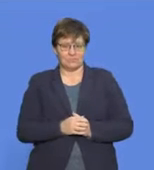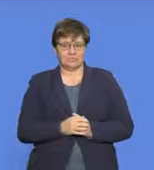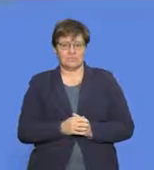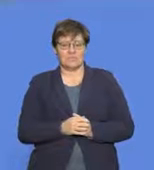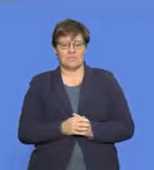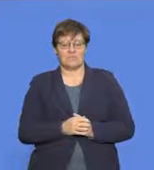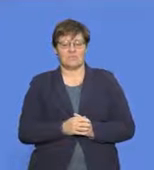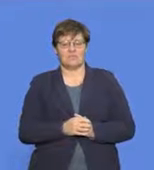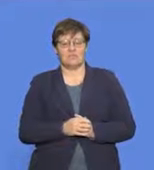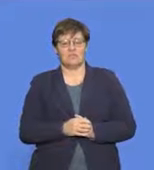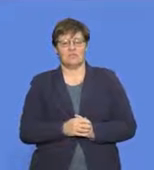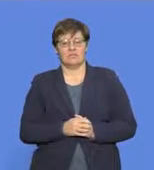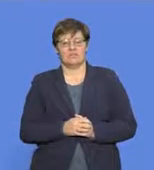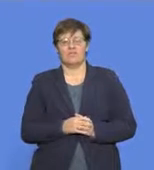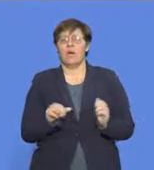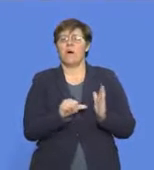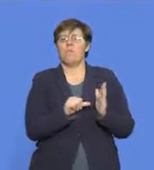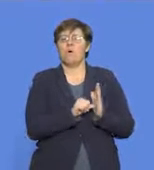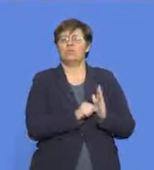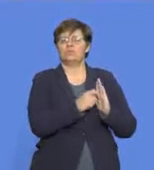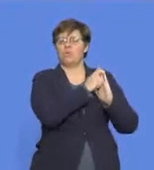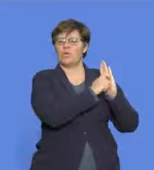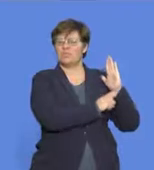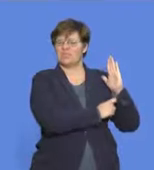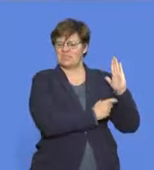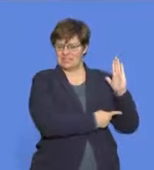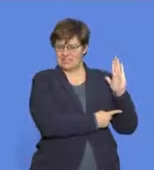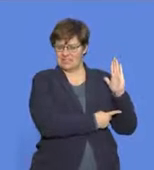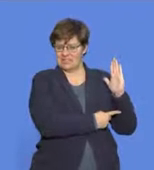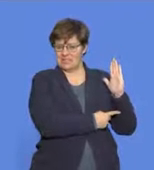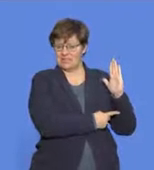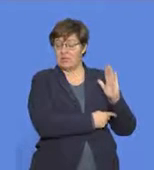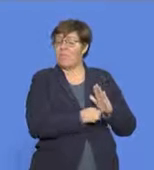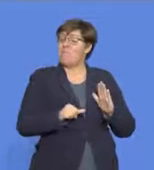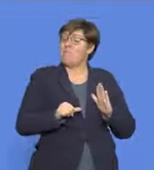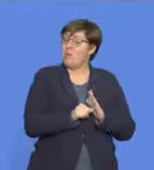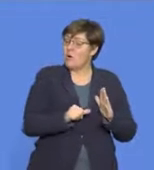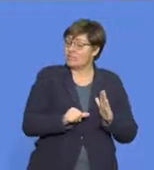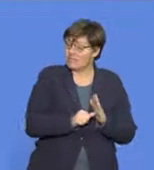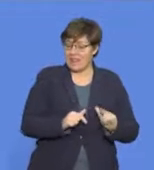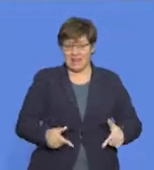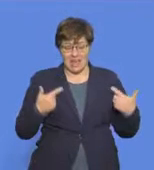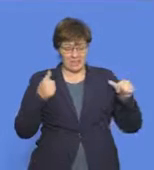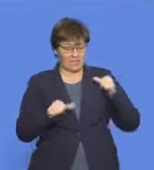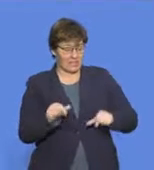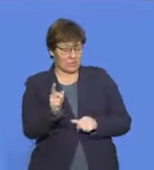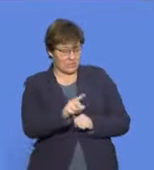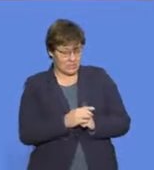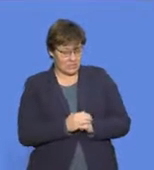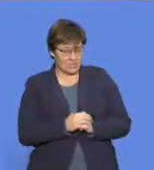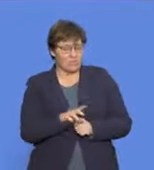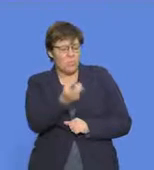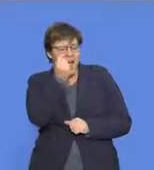All right, so let's have a look at some key words. Because what's very important in life sciences is that